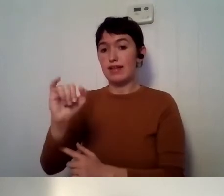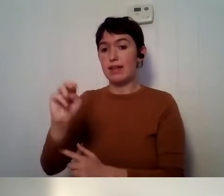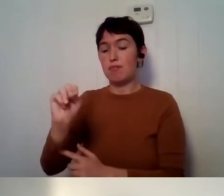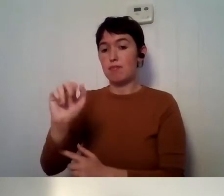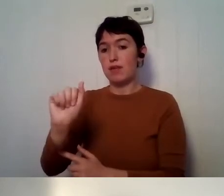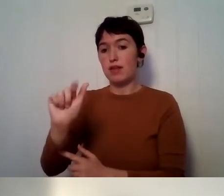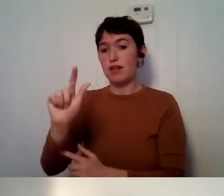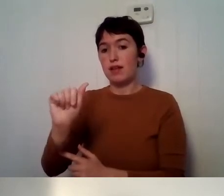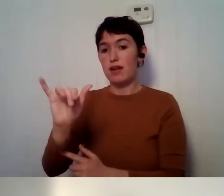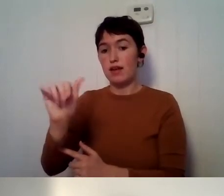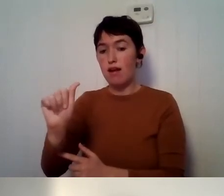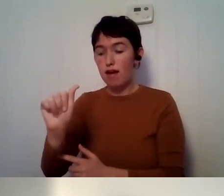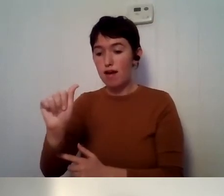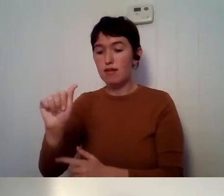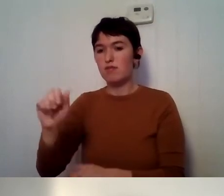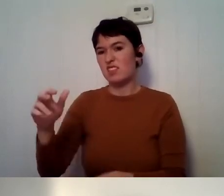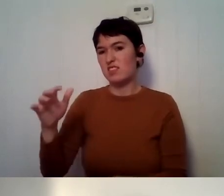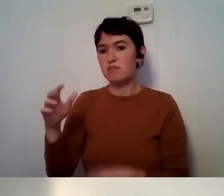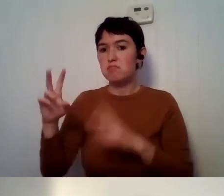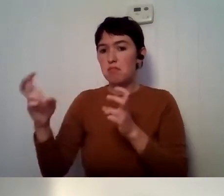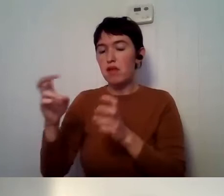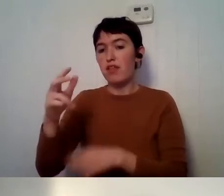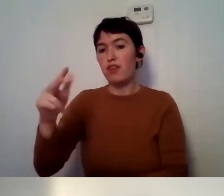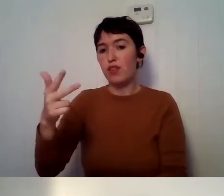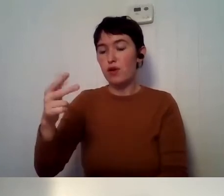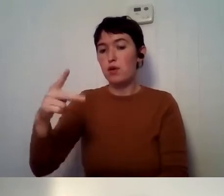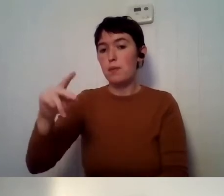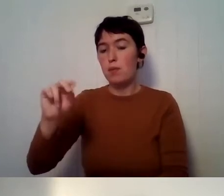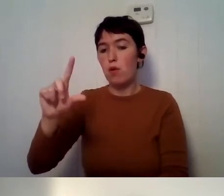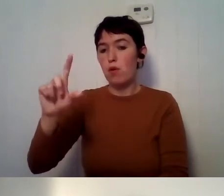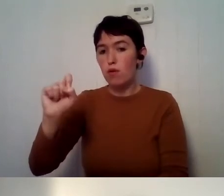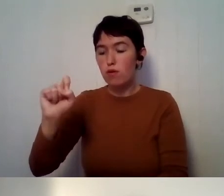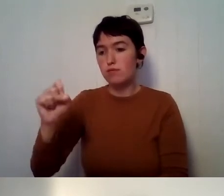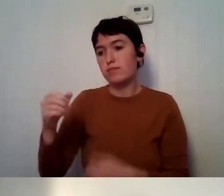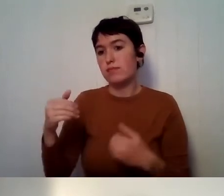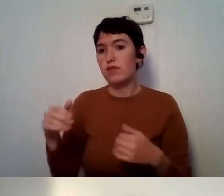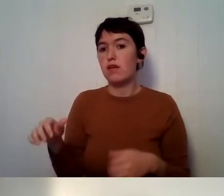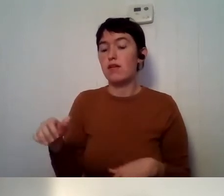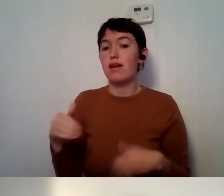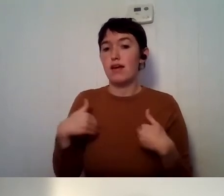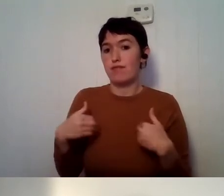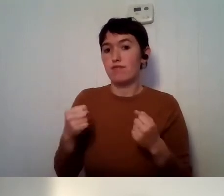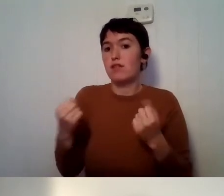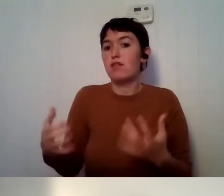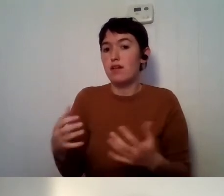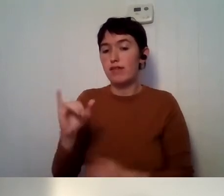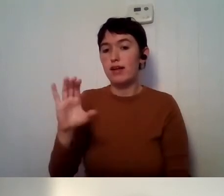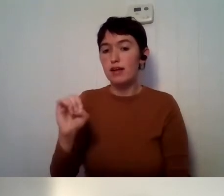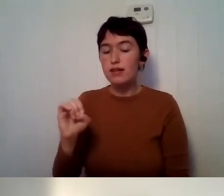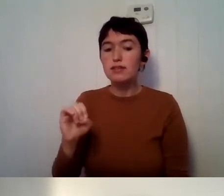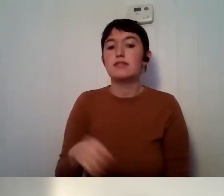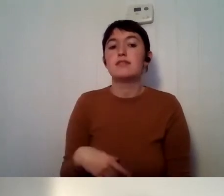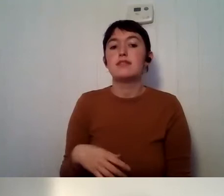the poles, the polar regions themselves, the Arctic and Antarctica, it has the most ice. And also the European